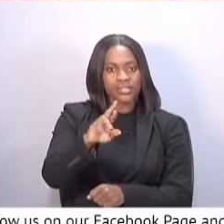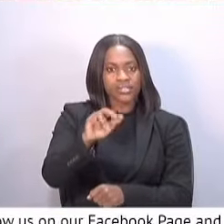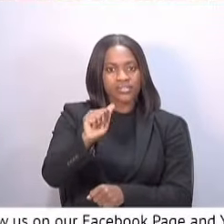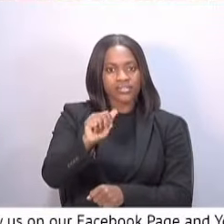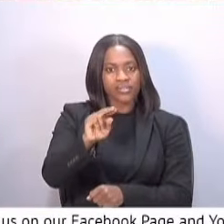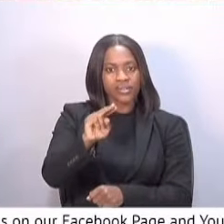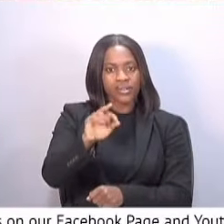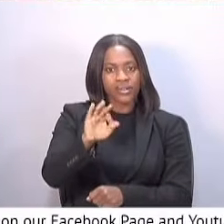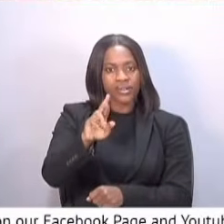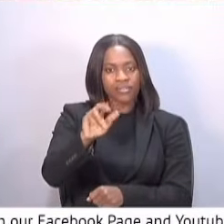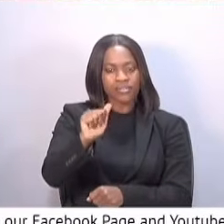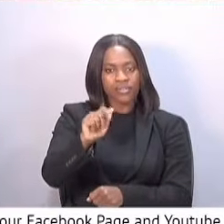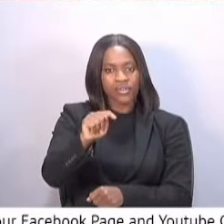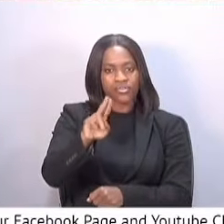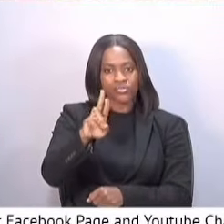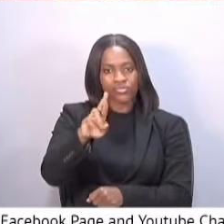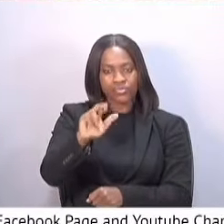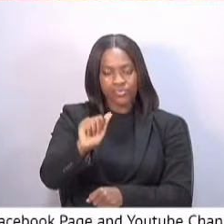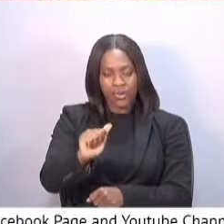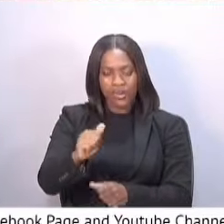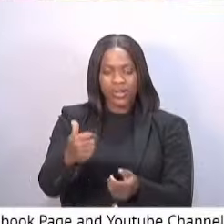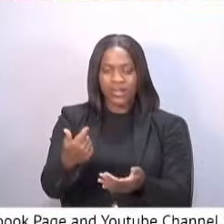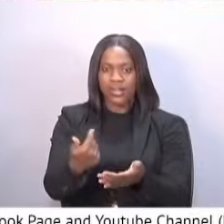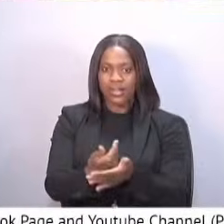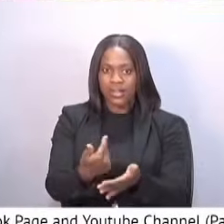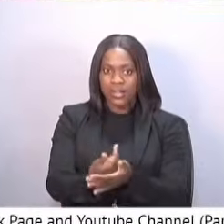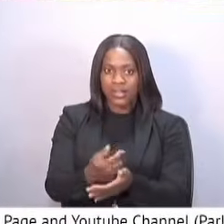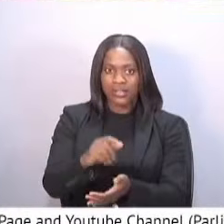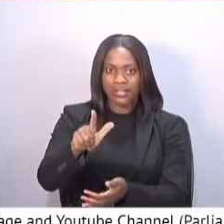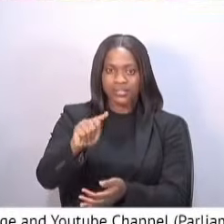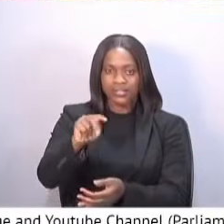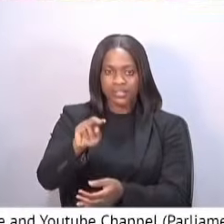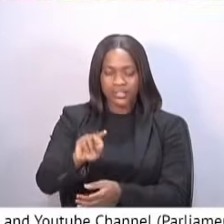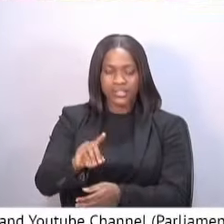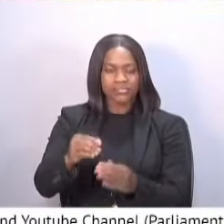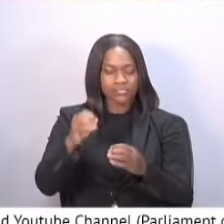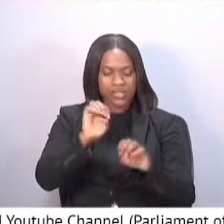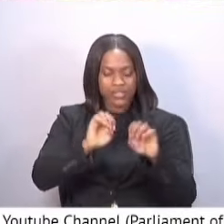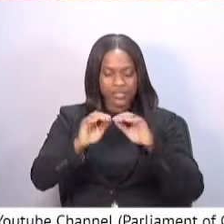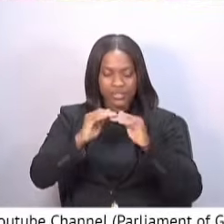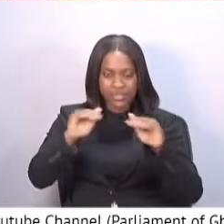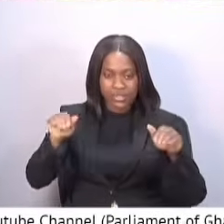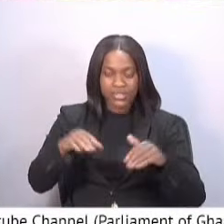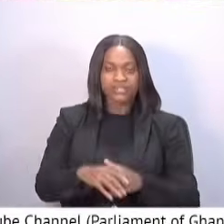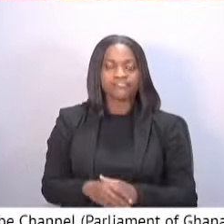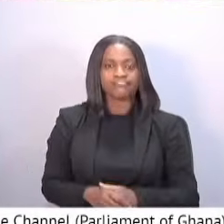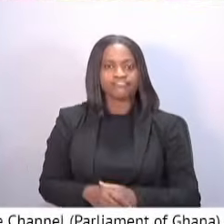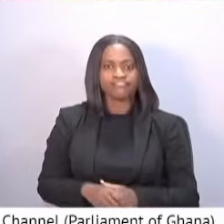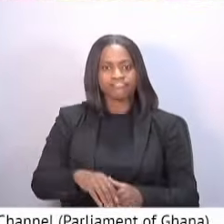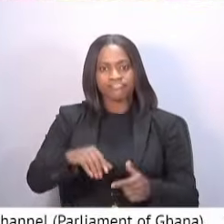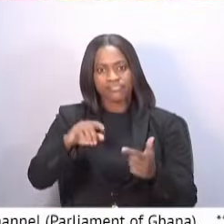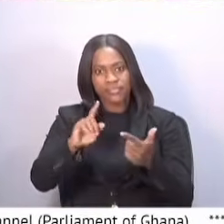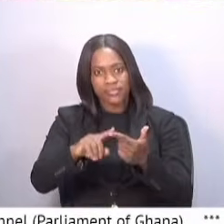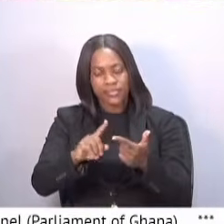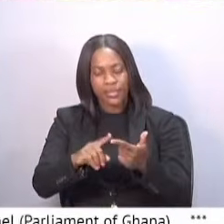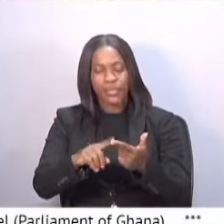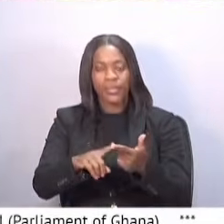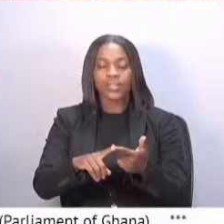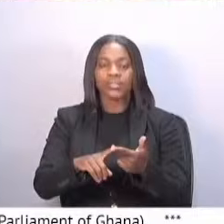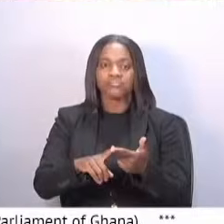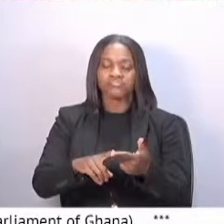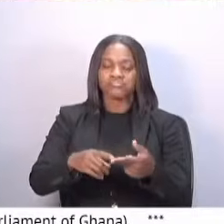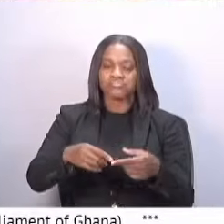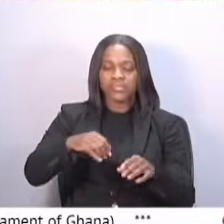which is under the validation stage, the TIF Power Company Limited, which is onboarding stage,